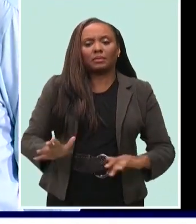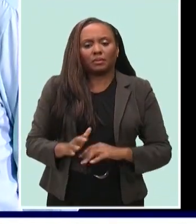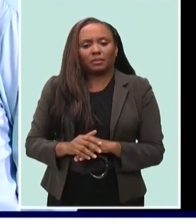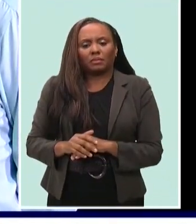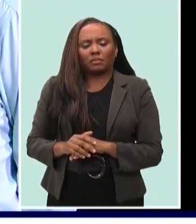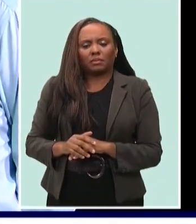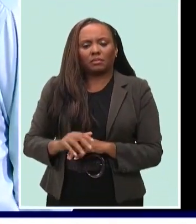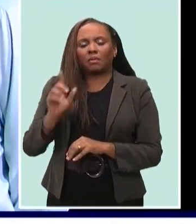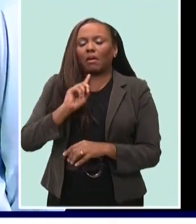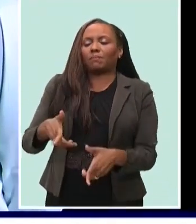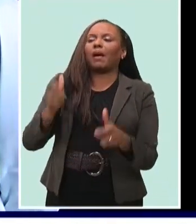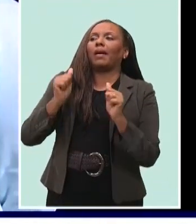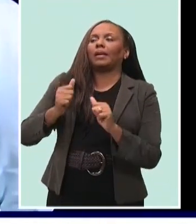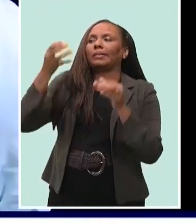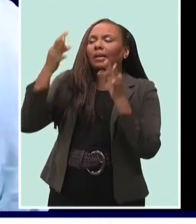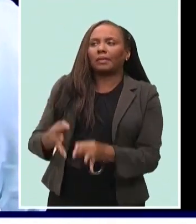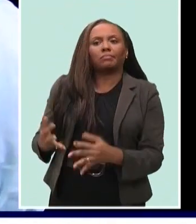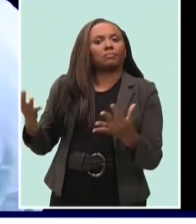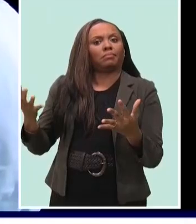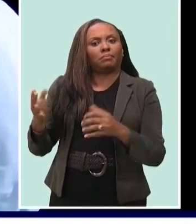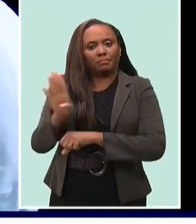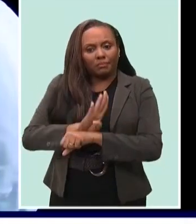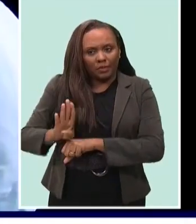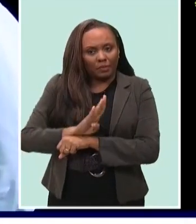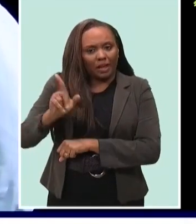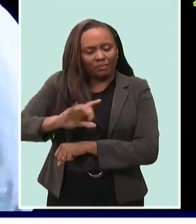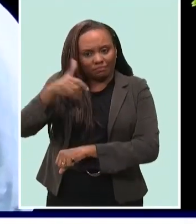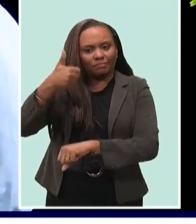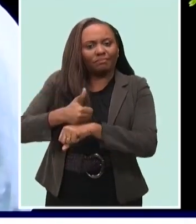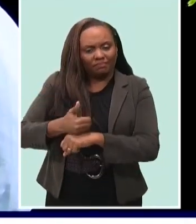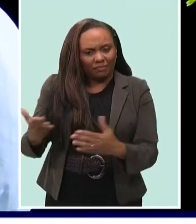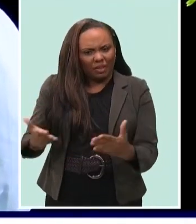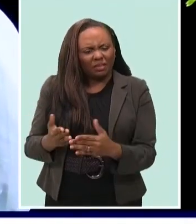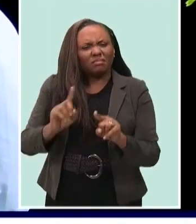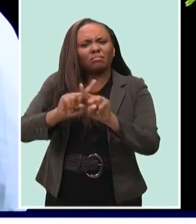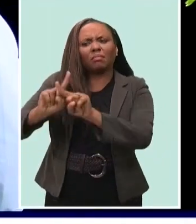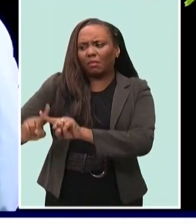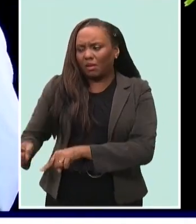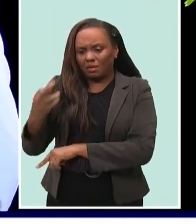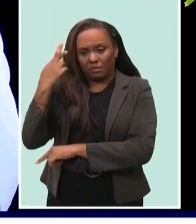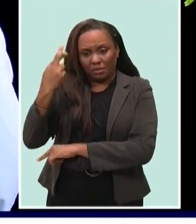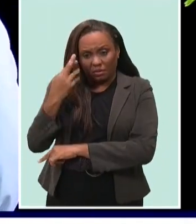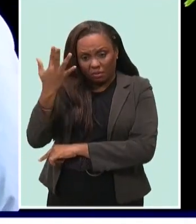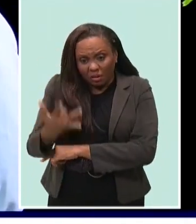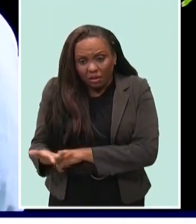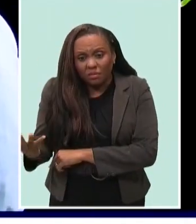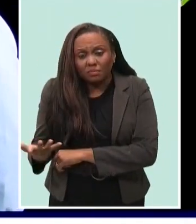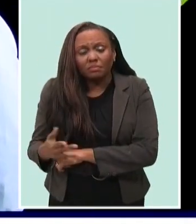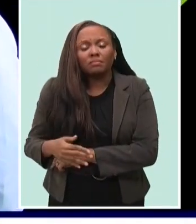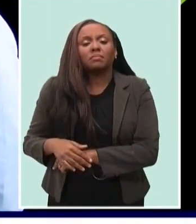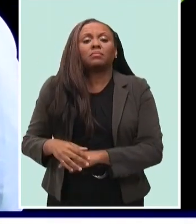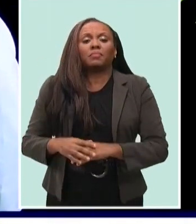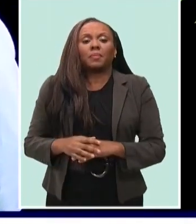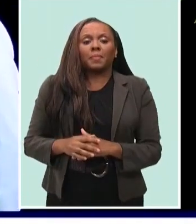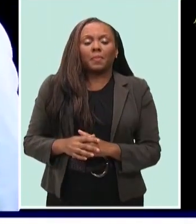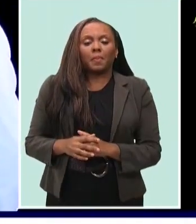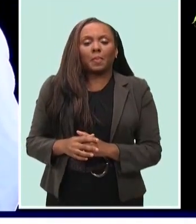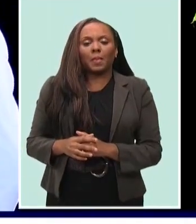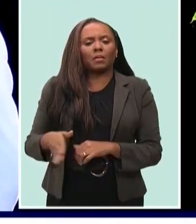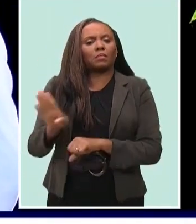quite fast we came to the conclusion that Barbados it must be for several reasons. One of them being Barbados being